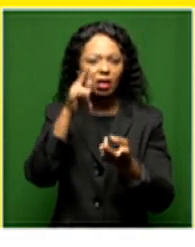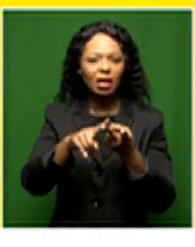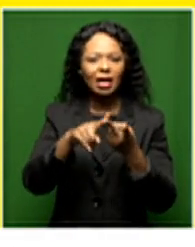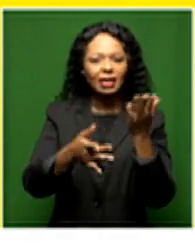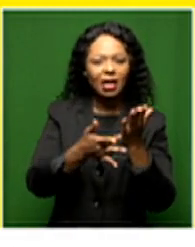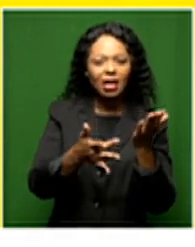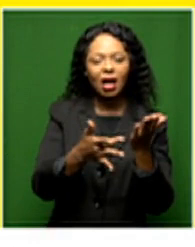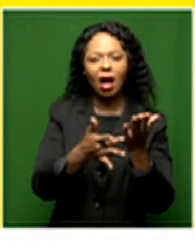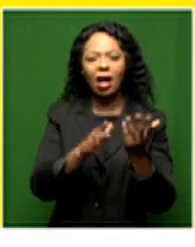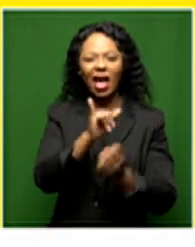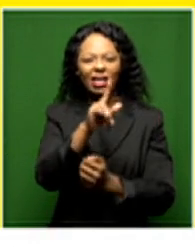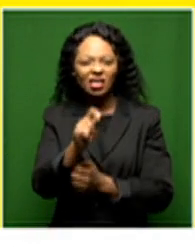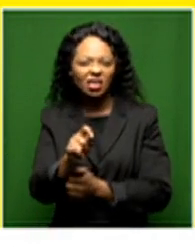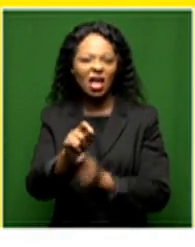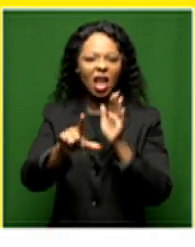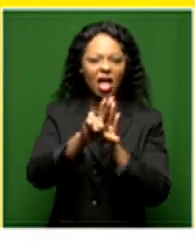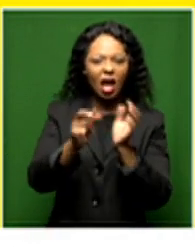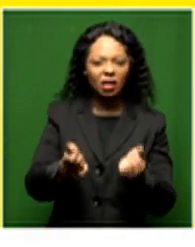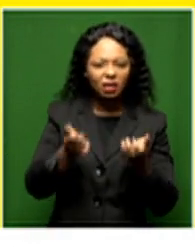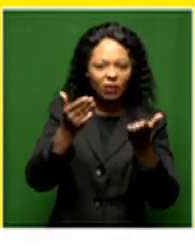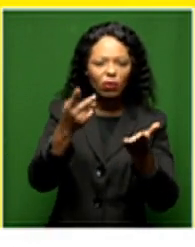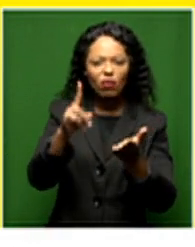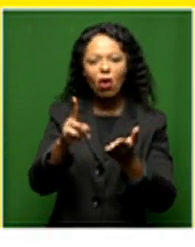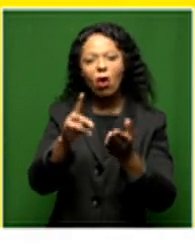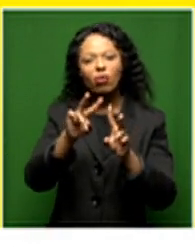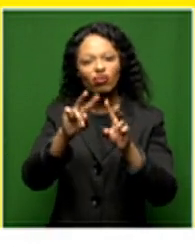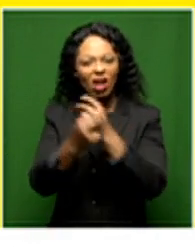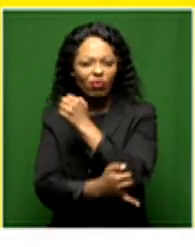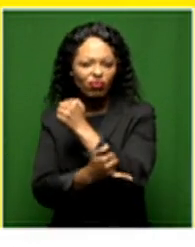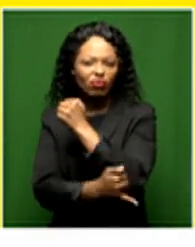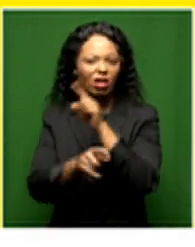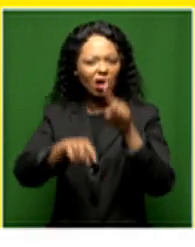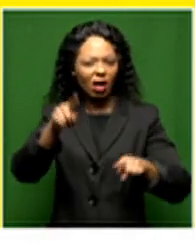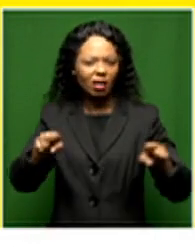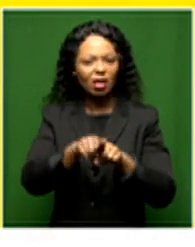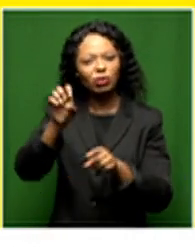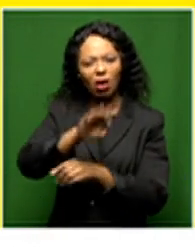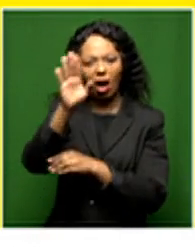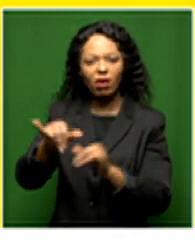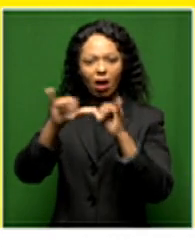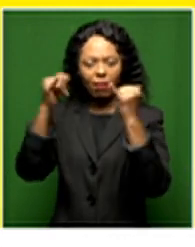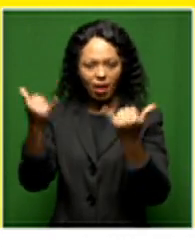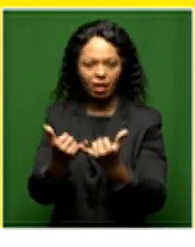such as IT and legal services for multinational as well as South African companies.